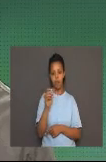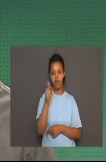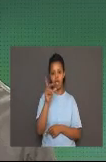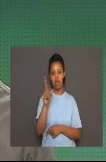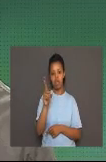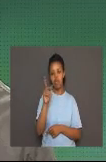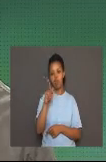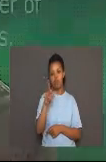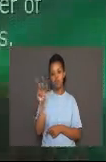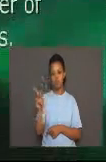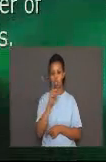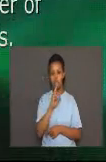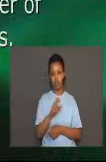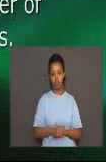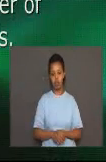autopolyploidy.